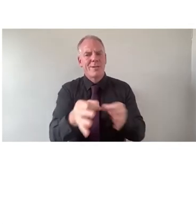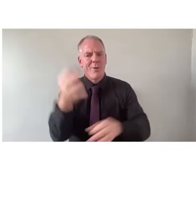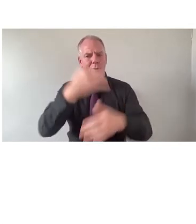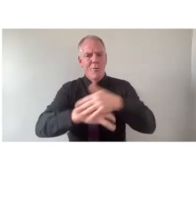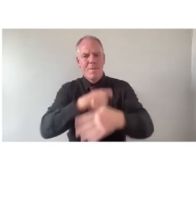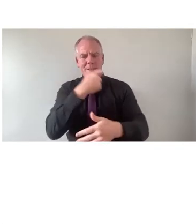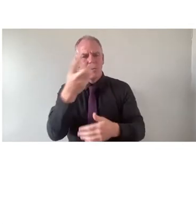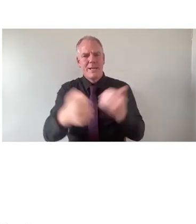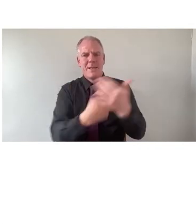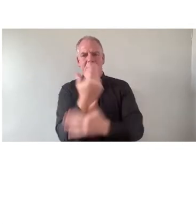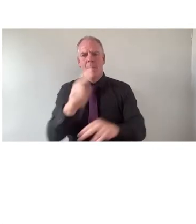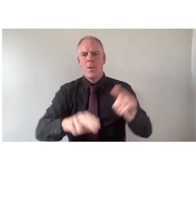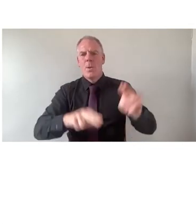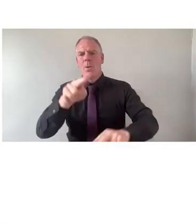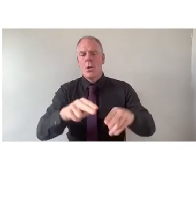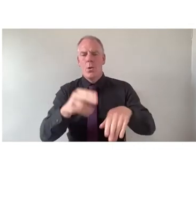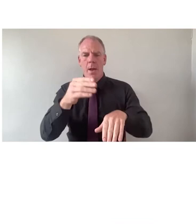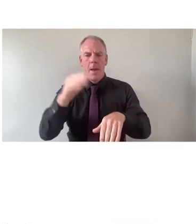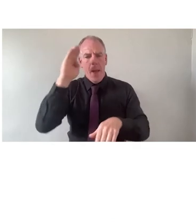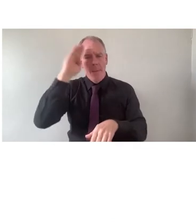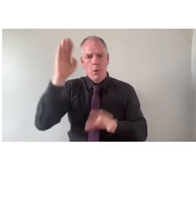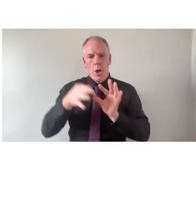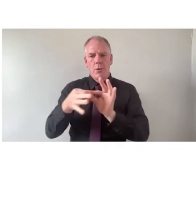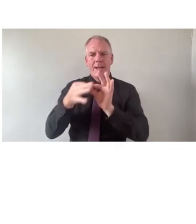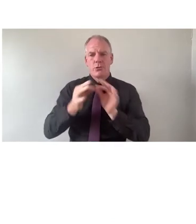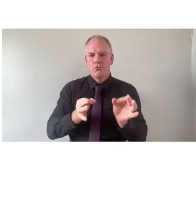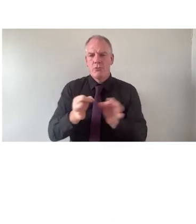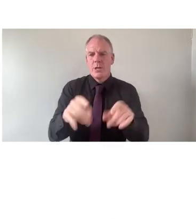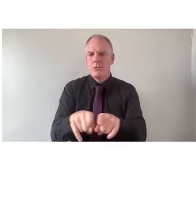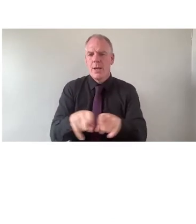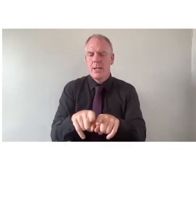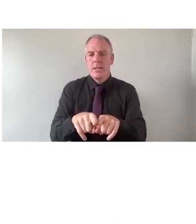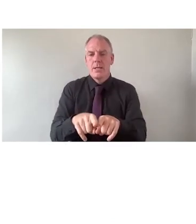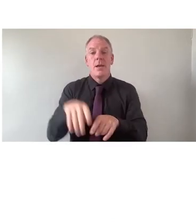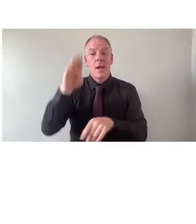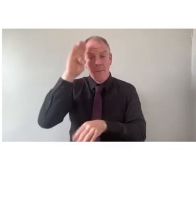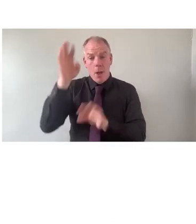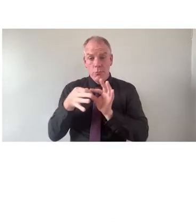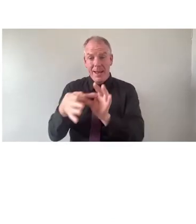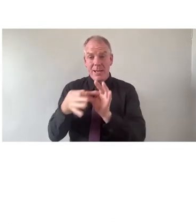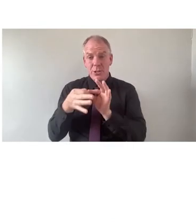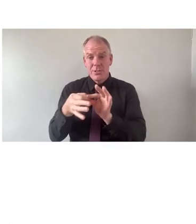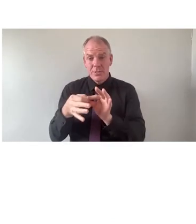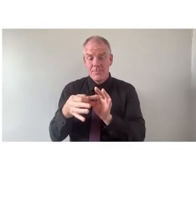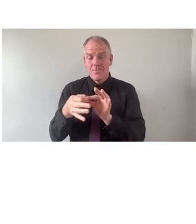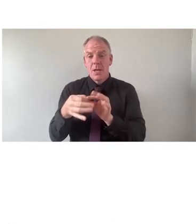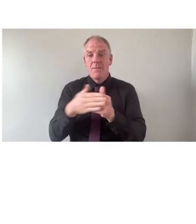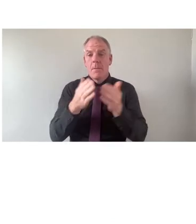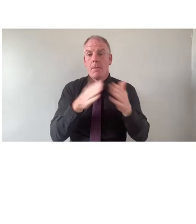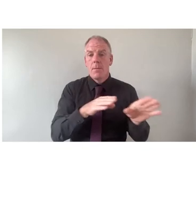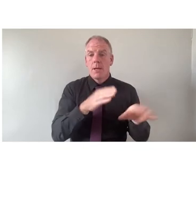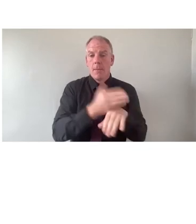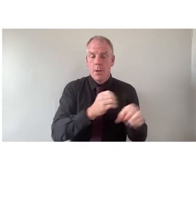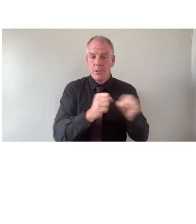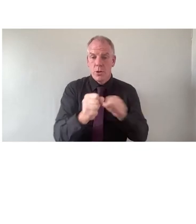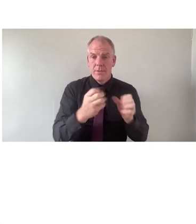to developing a new employer relations strategy. So that's effectively an employer relations engagement strategy between the Public Employment Service and the